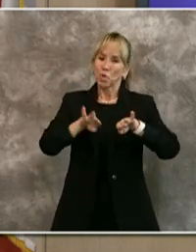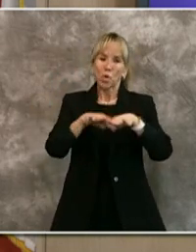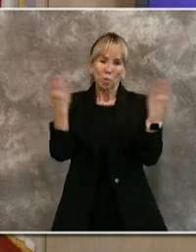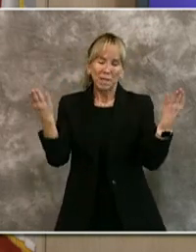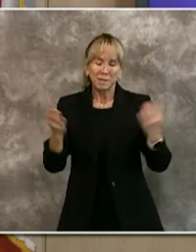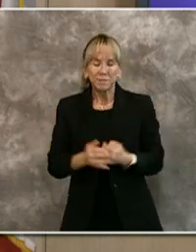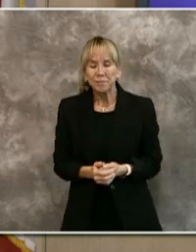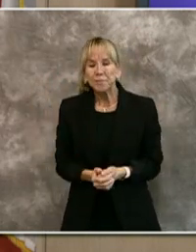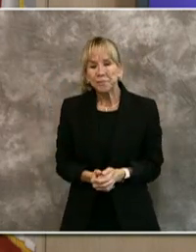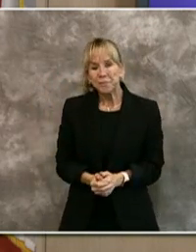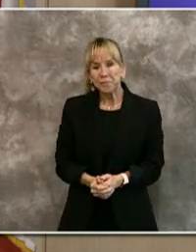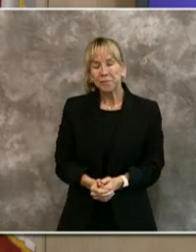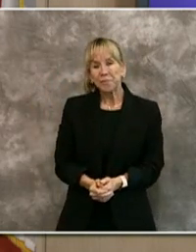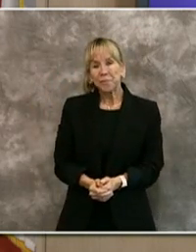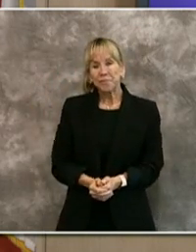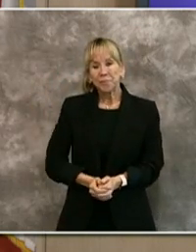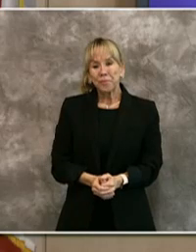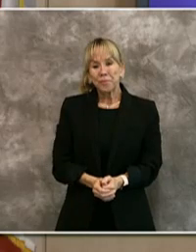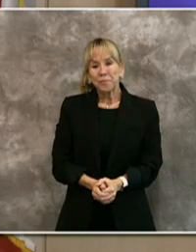circumstances dictate it.